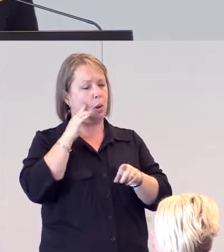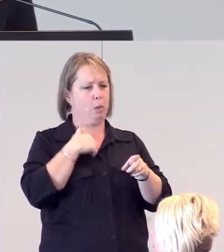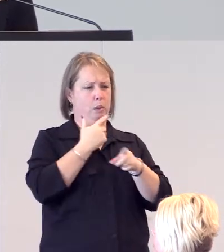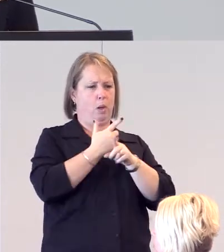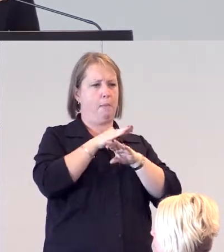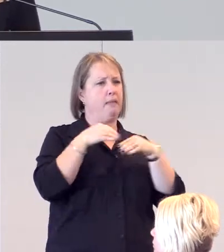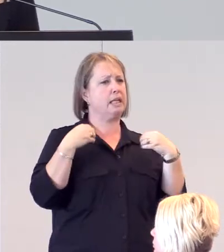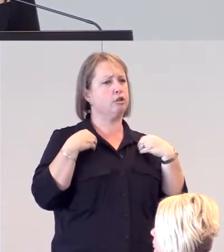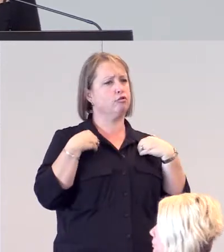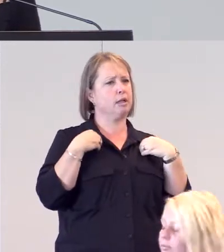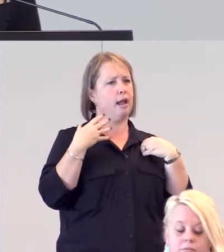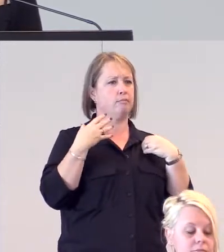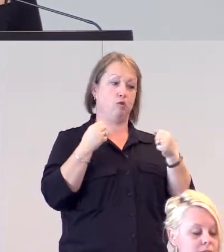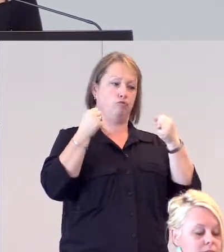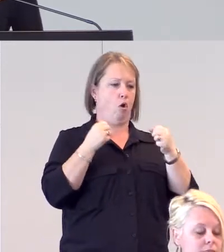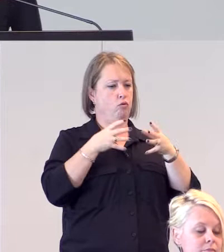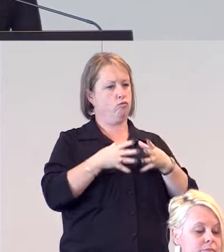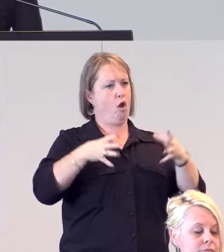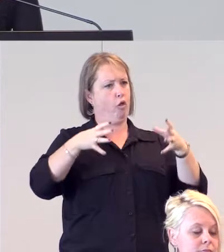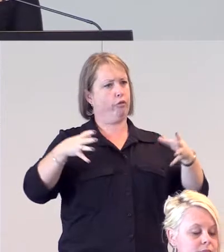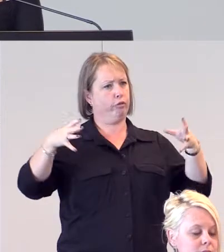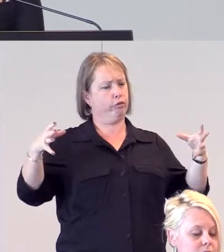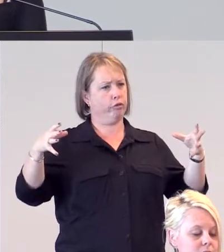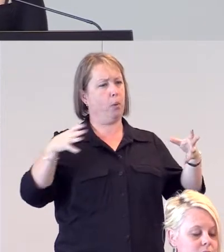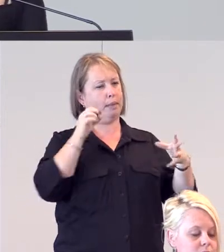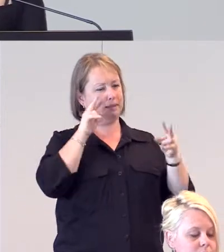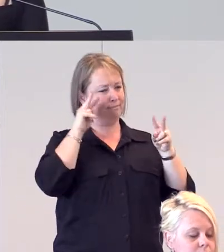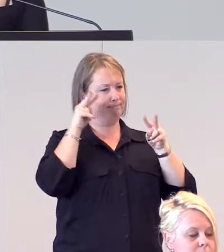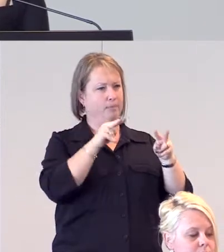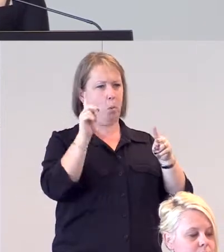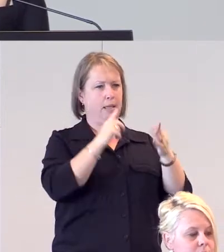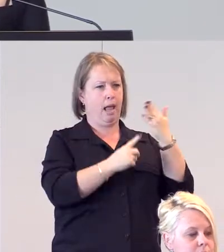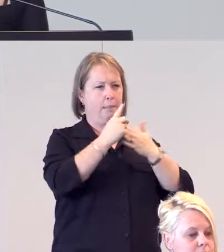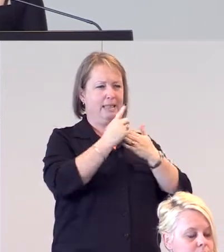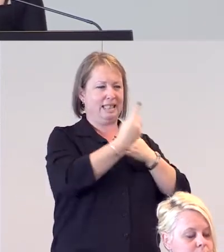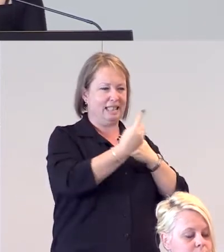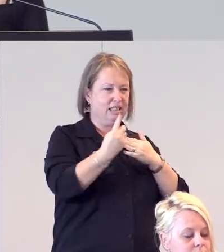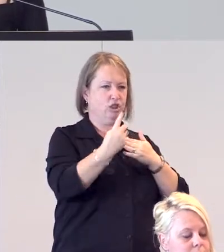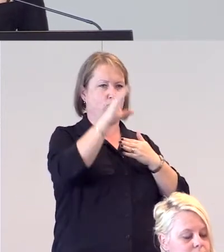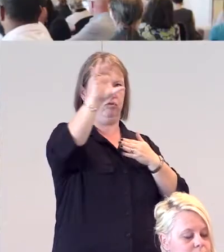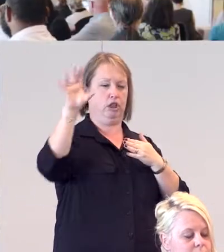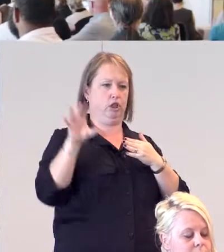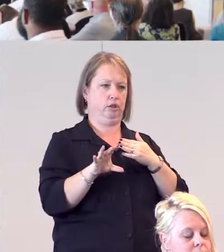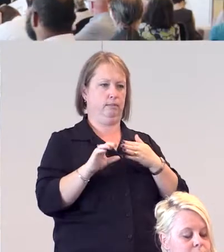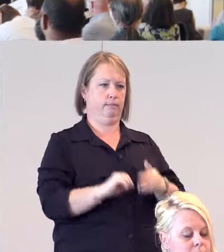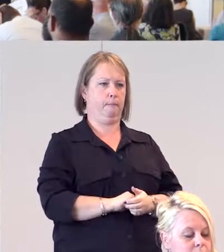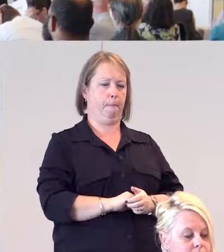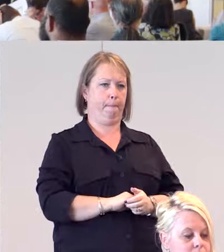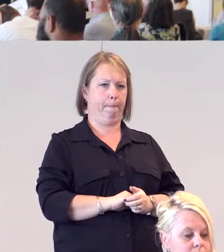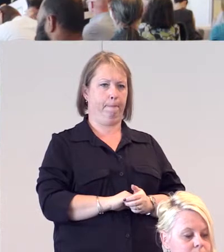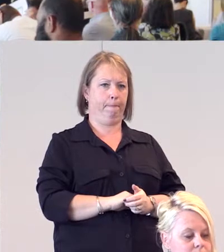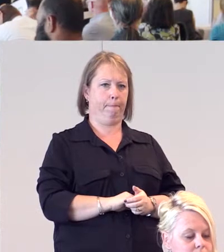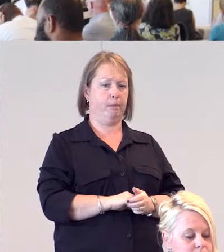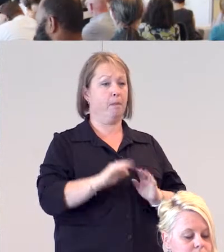about the industry having this strong growth, we do need to look at what's happening within each individual region. So over